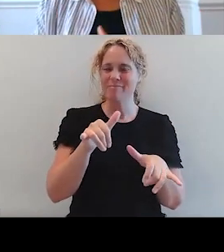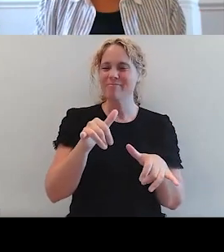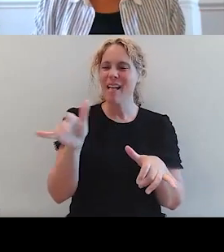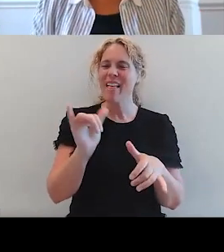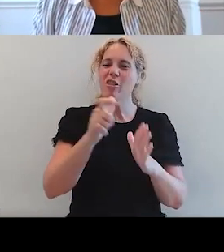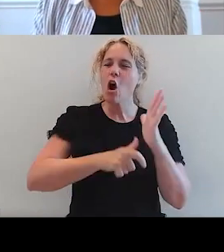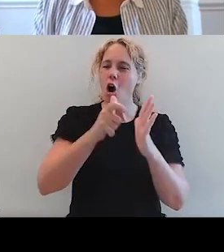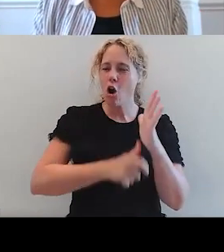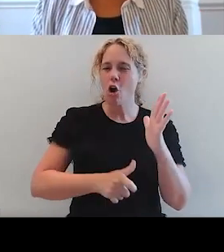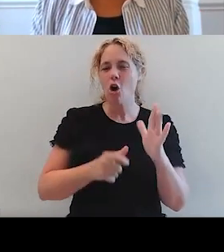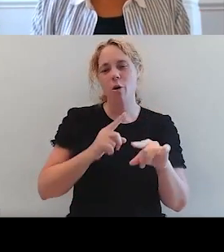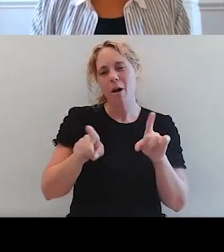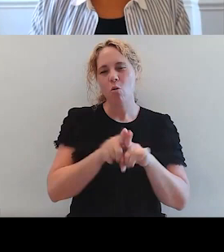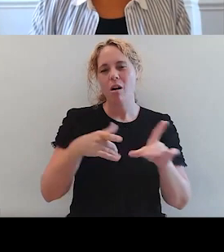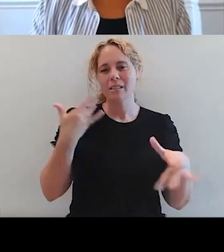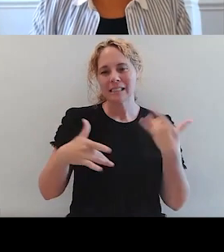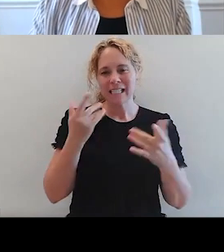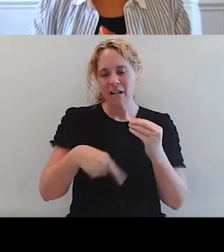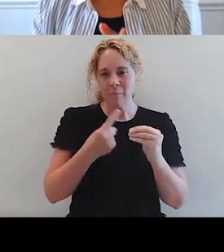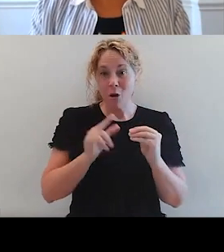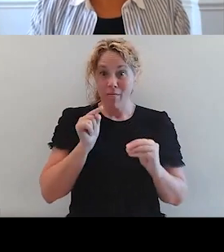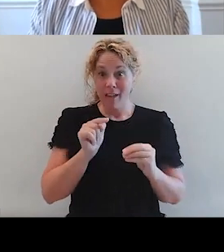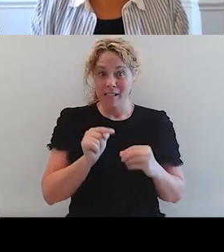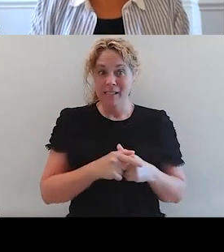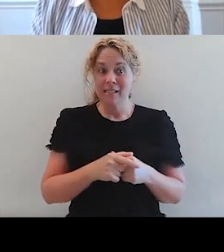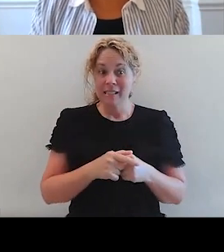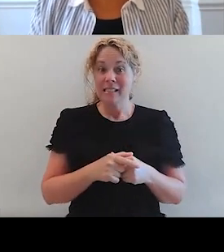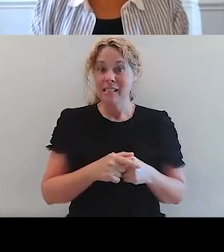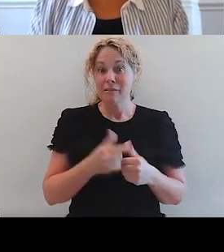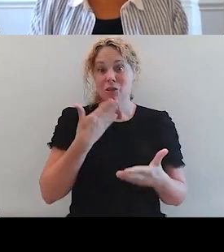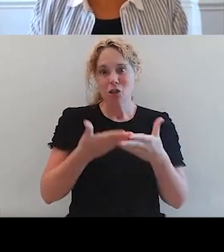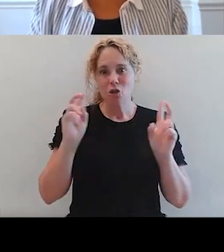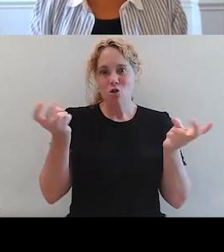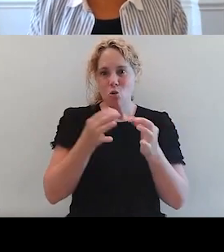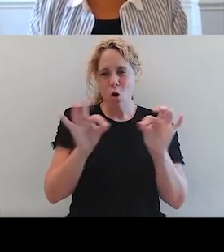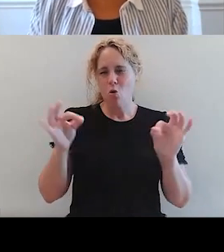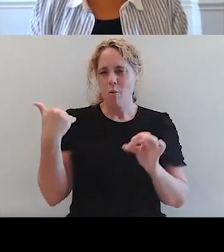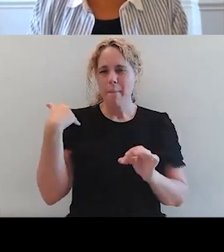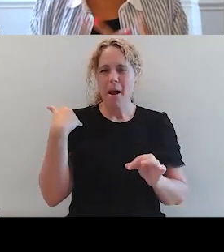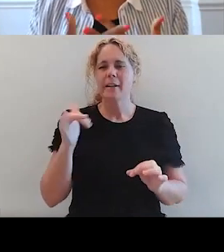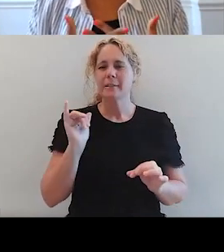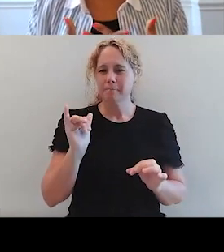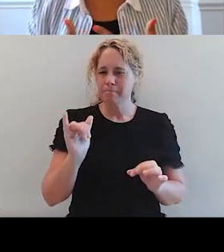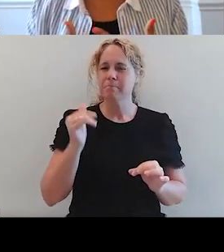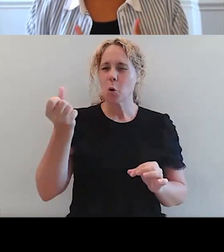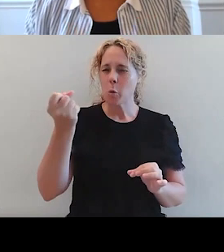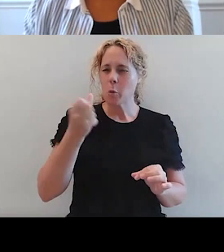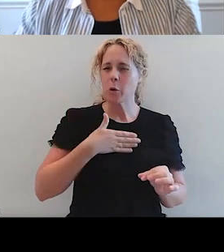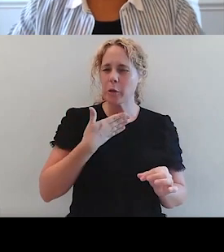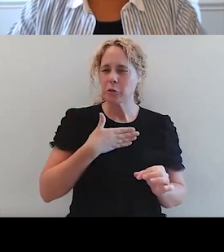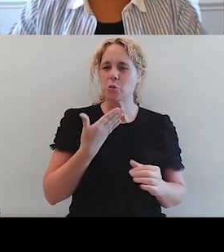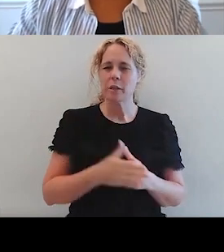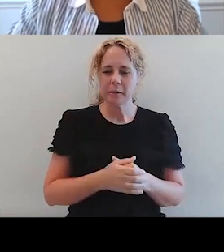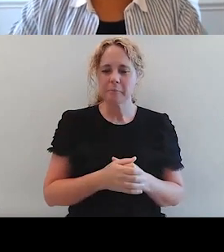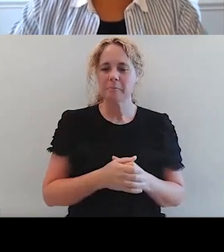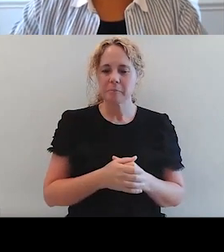all also excited about. So it's a great quote. It's a reminder to hold our door closed.